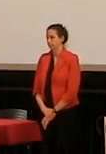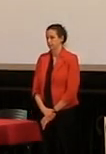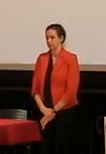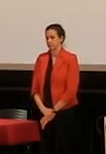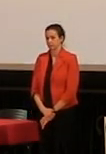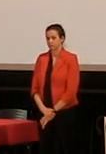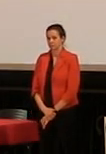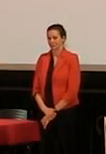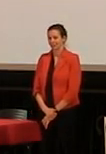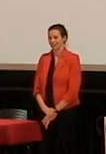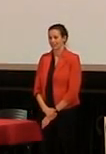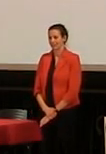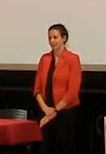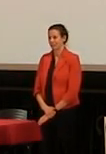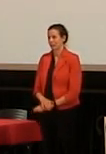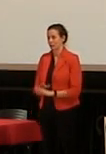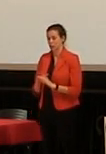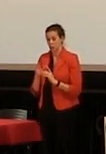So this means I can quiz you?